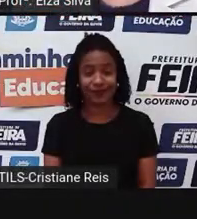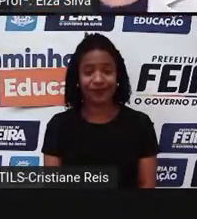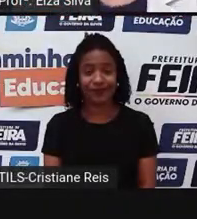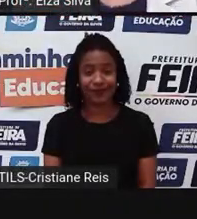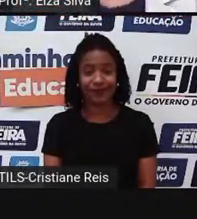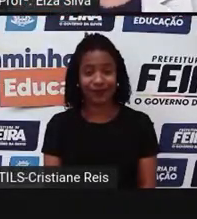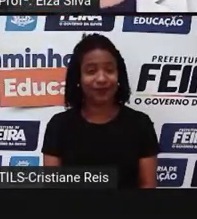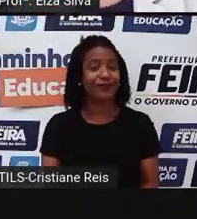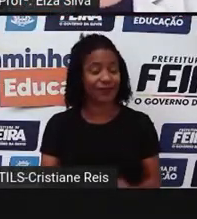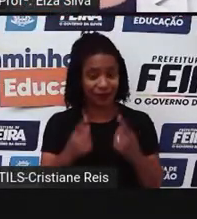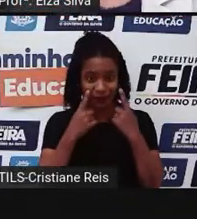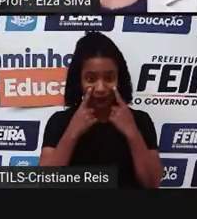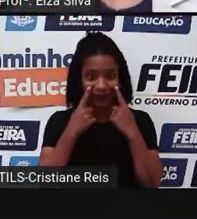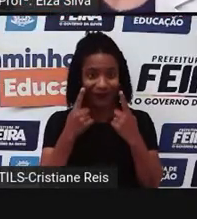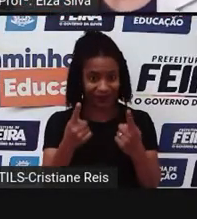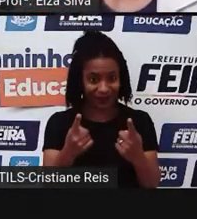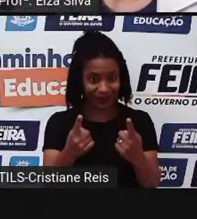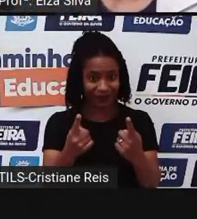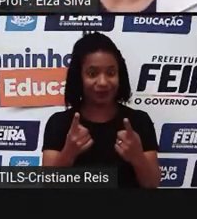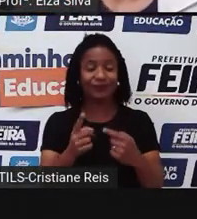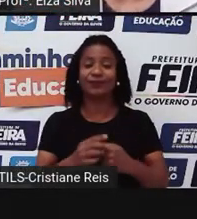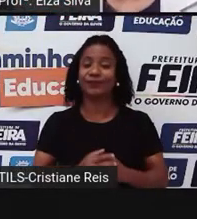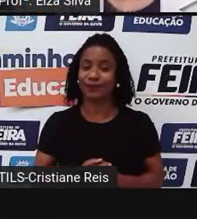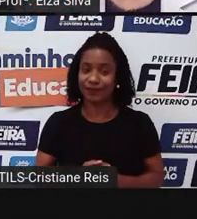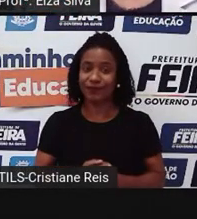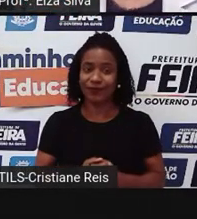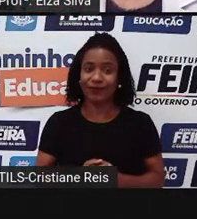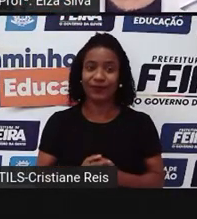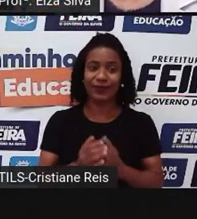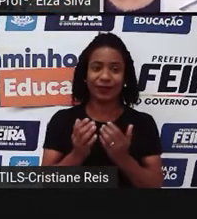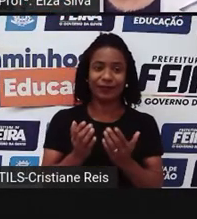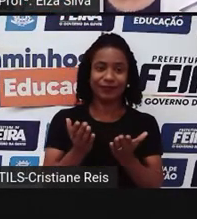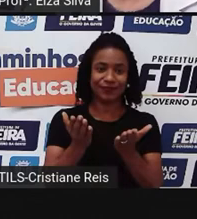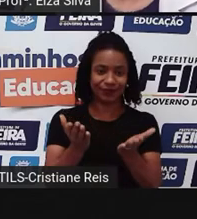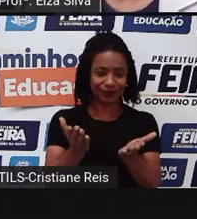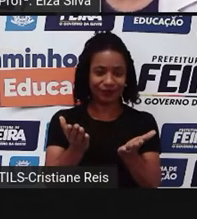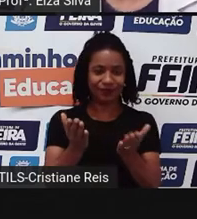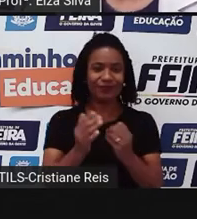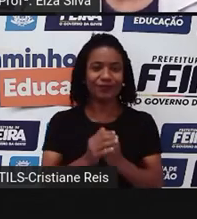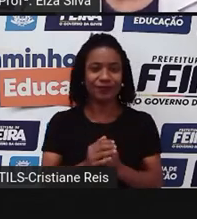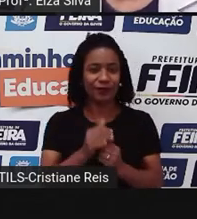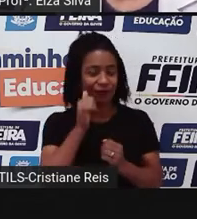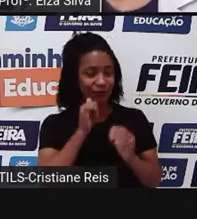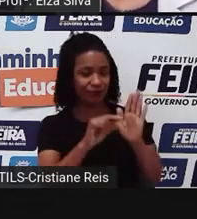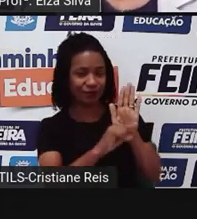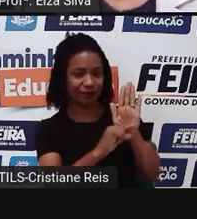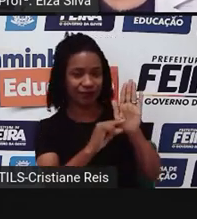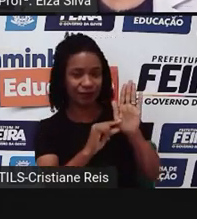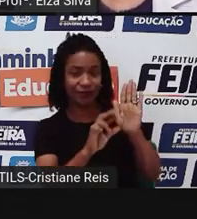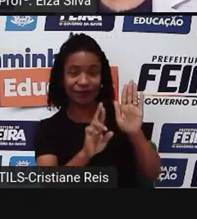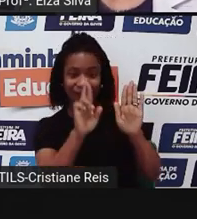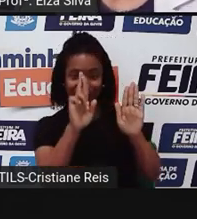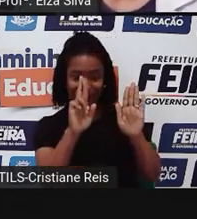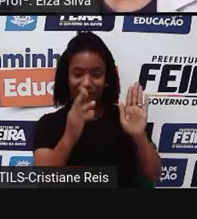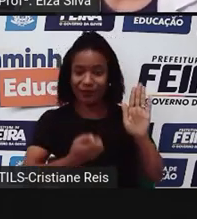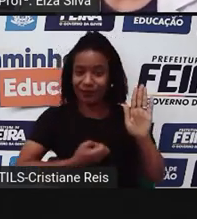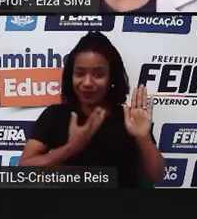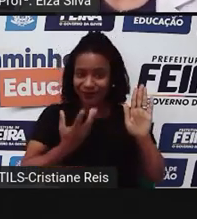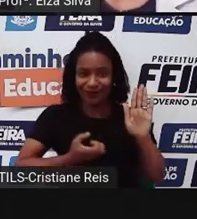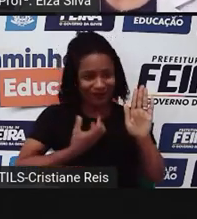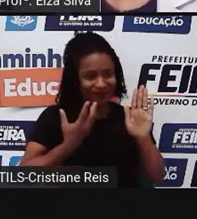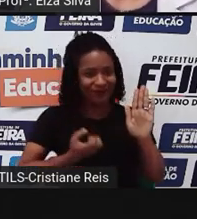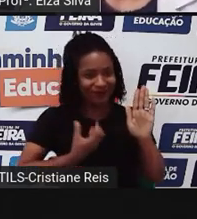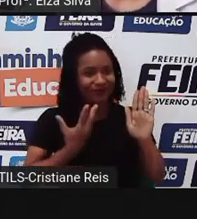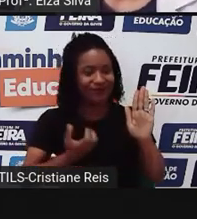Ok, students, still arise by Maya Angelou. Então, este poema de